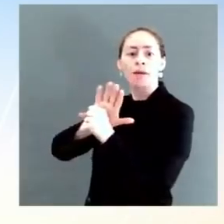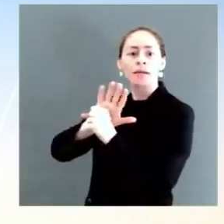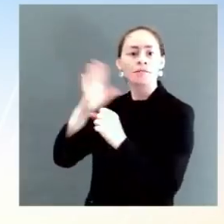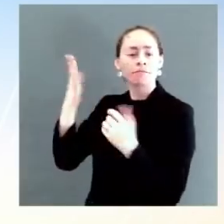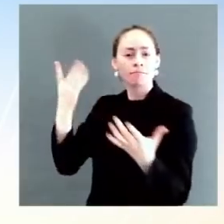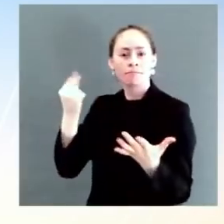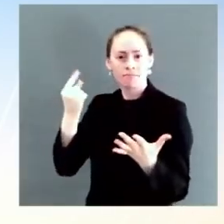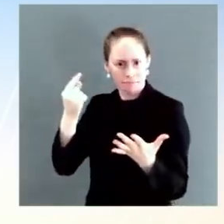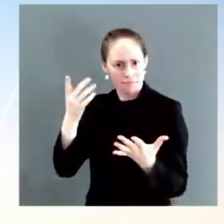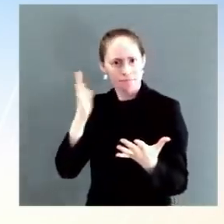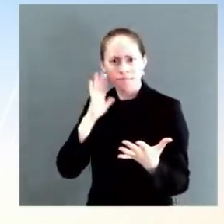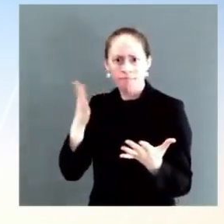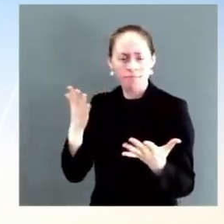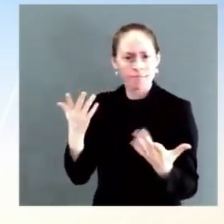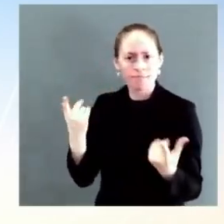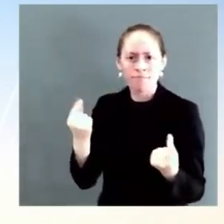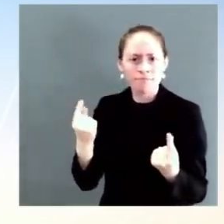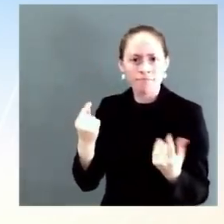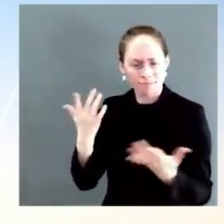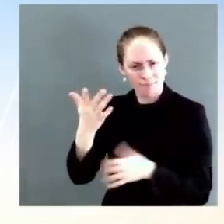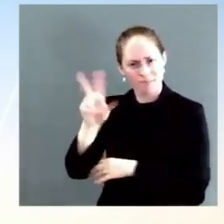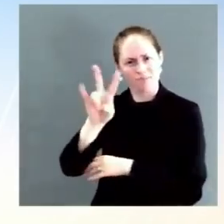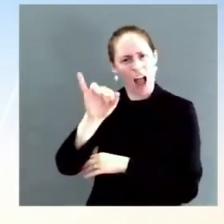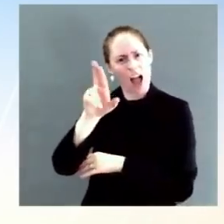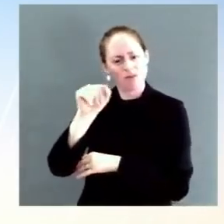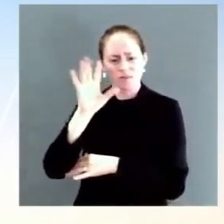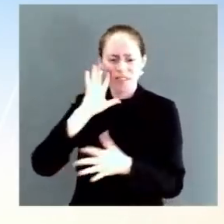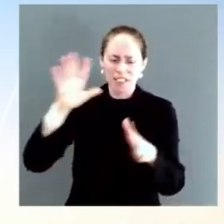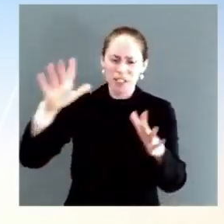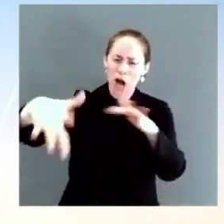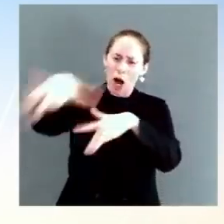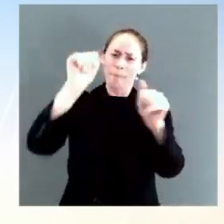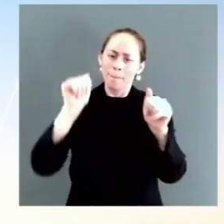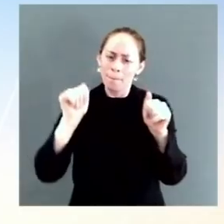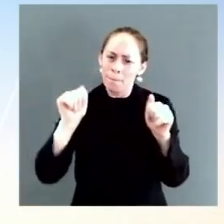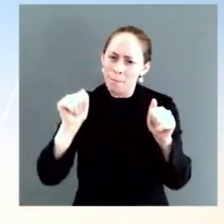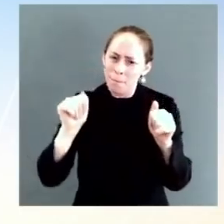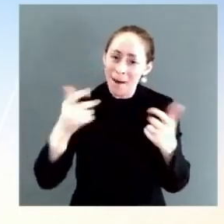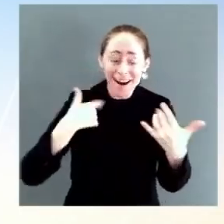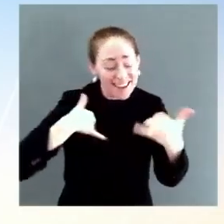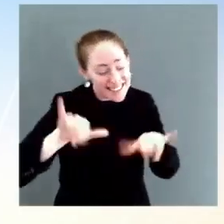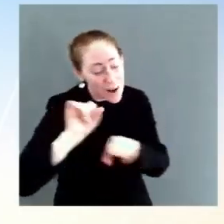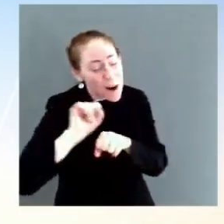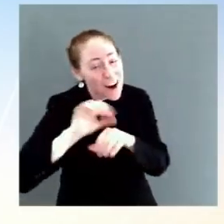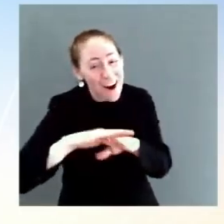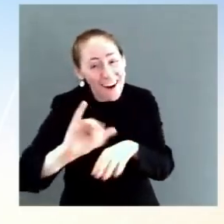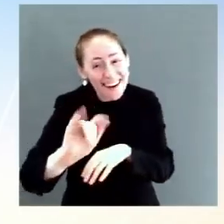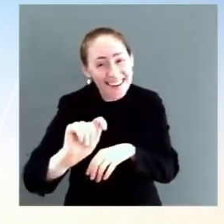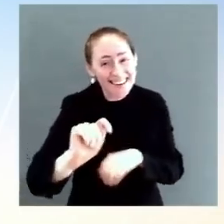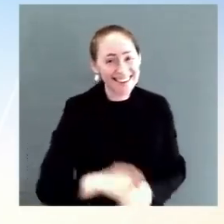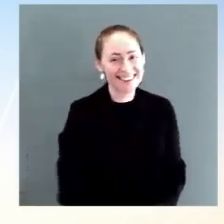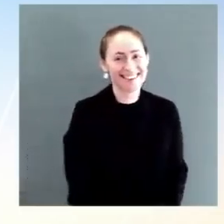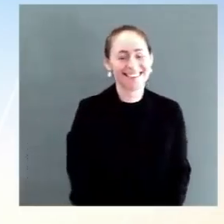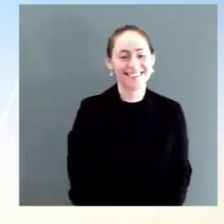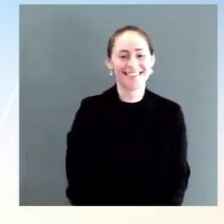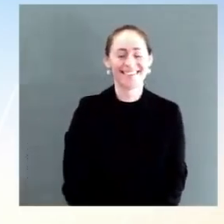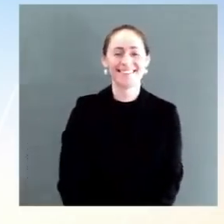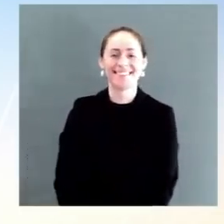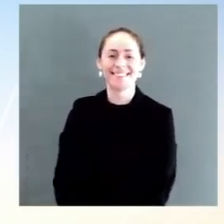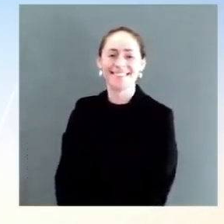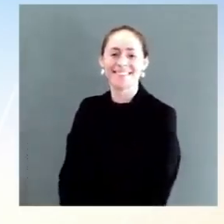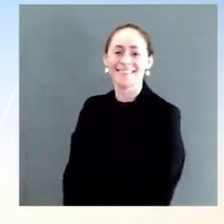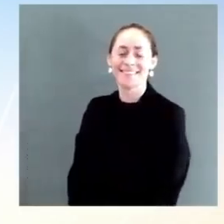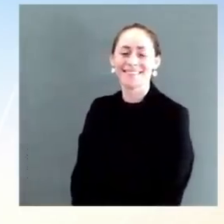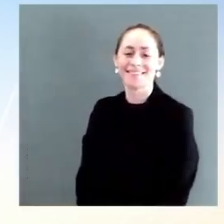here. Is the idea that you want people now to kind of wrap their heads around that the president, instead of shutting down the virus, is going to try to help